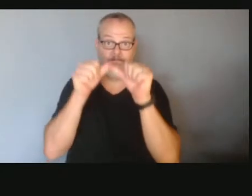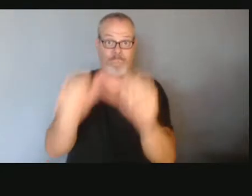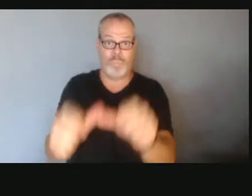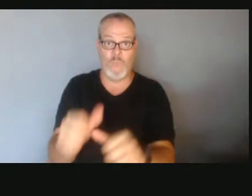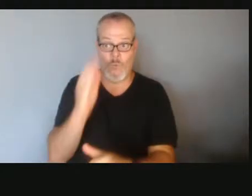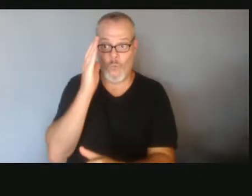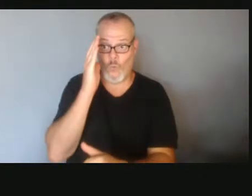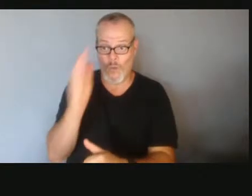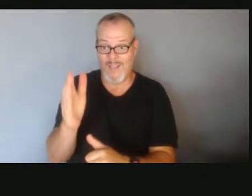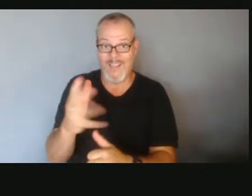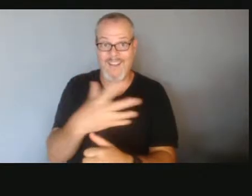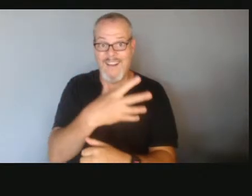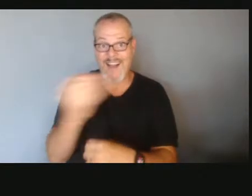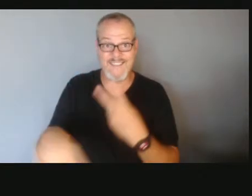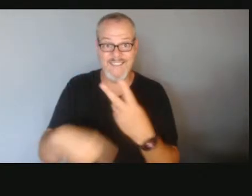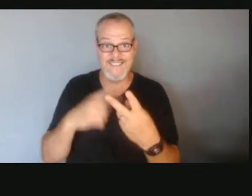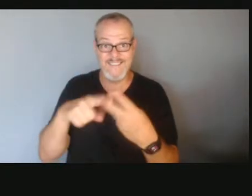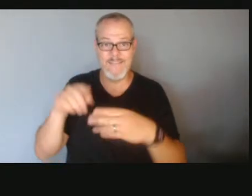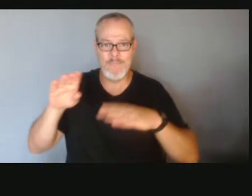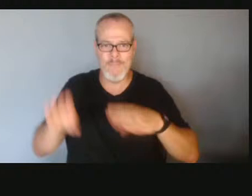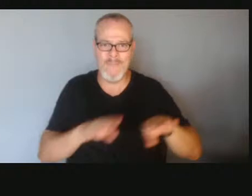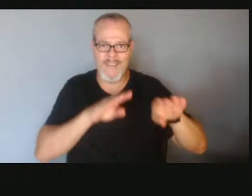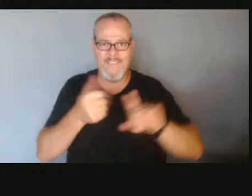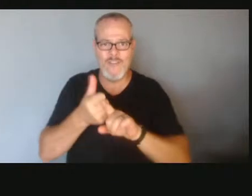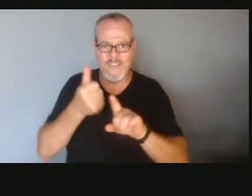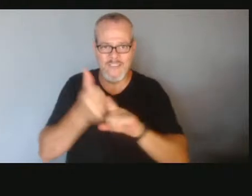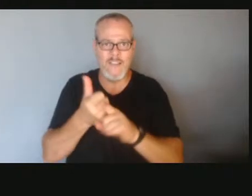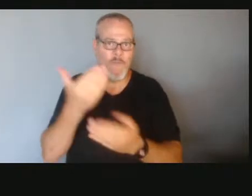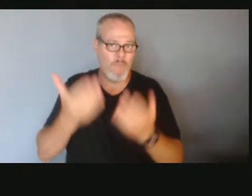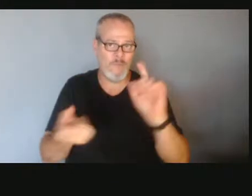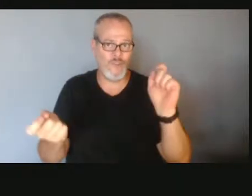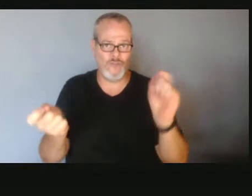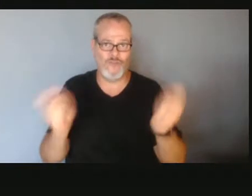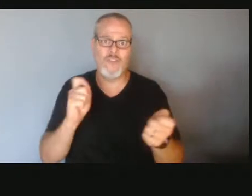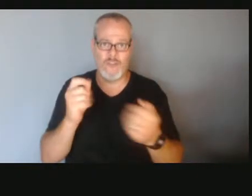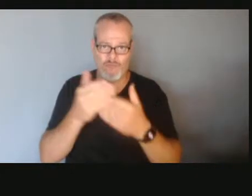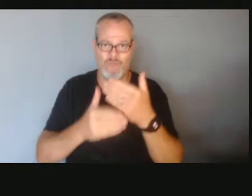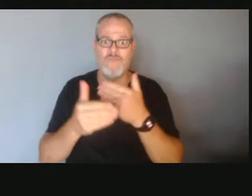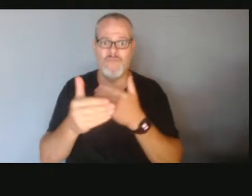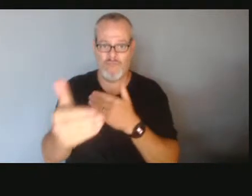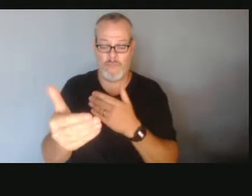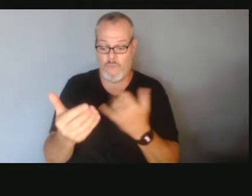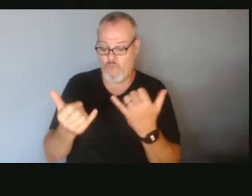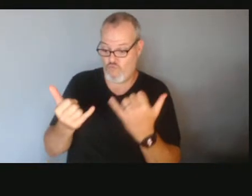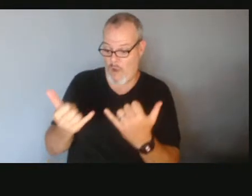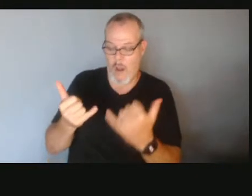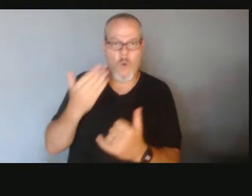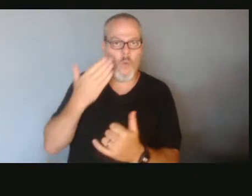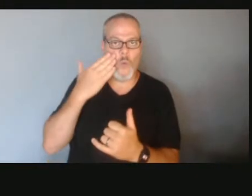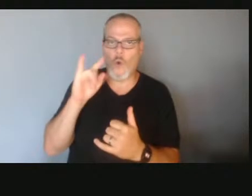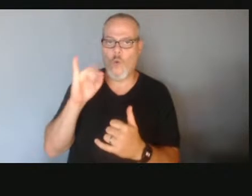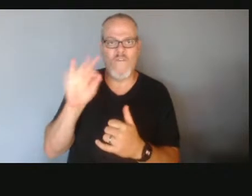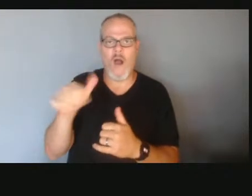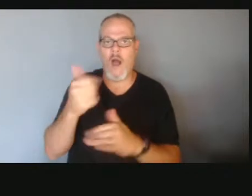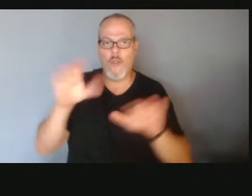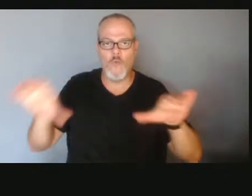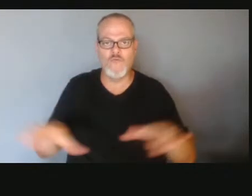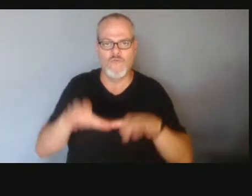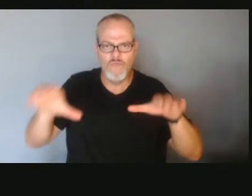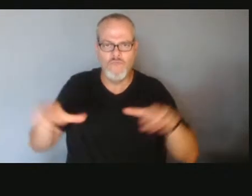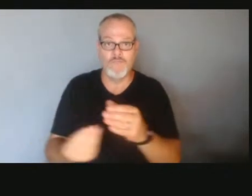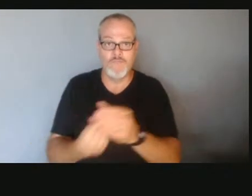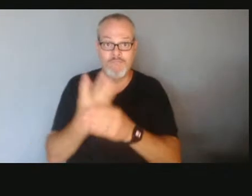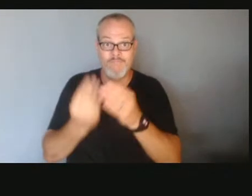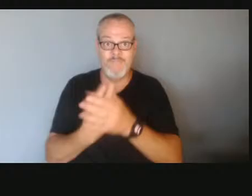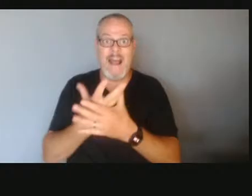eruptive behavior. So we're waiting to see that. Currently, there are no indications that any activity would occur outside of the summit region. And